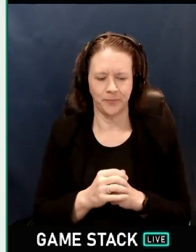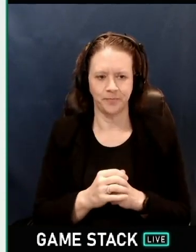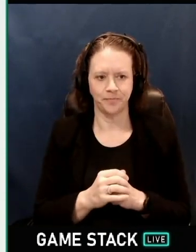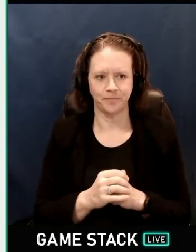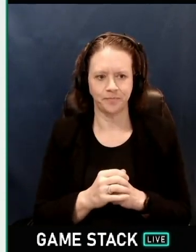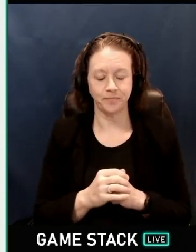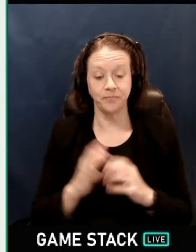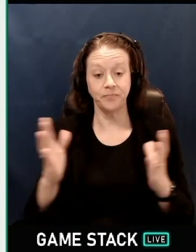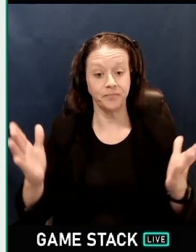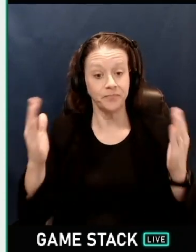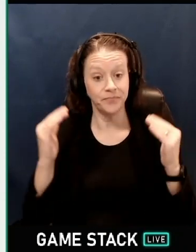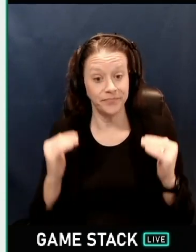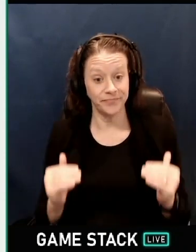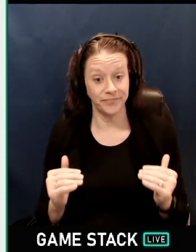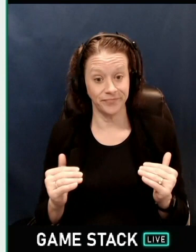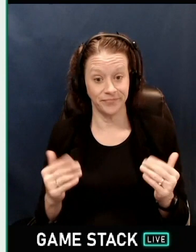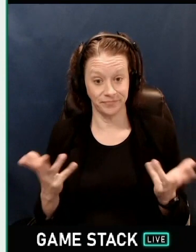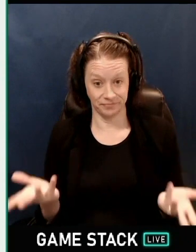So